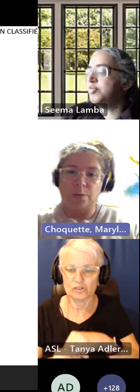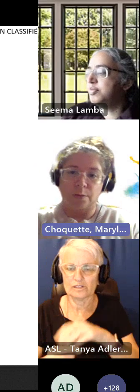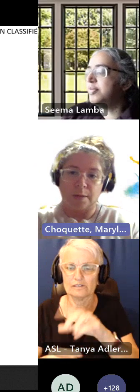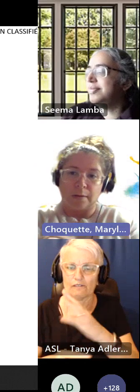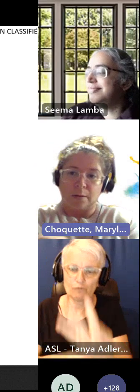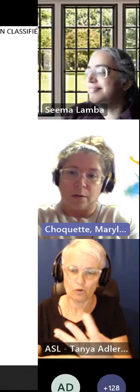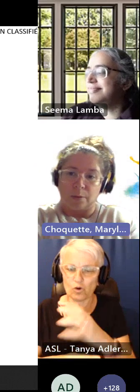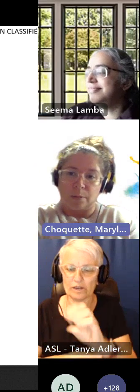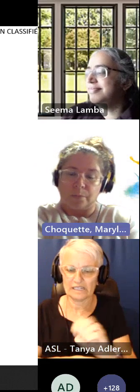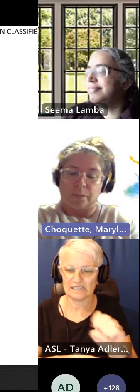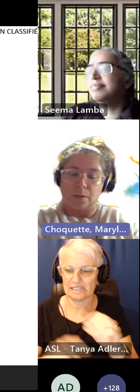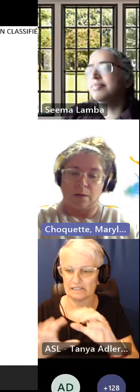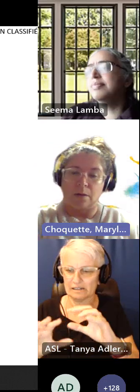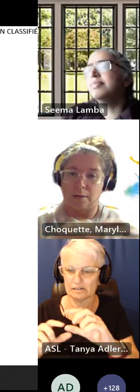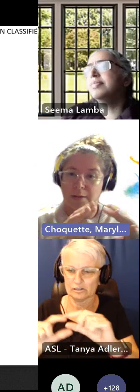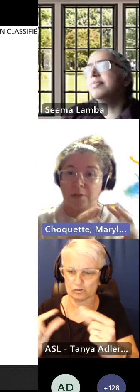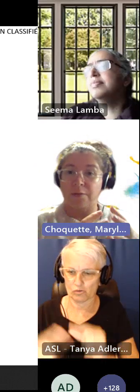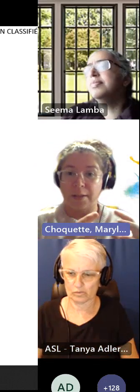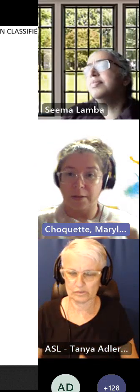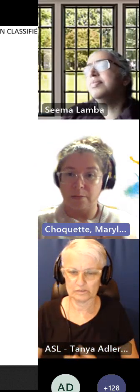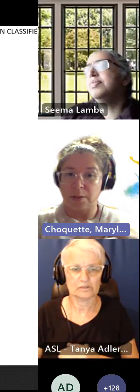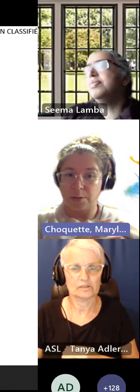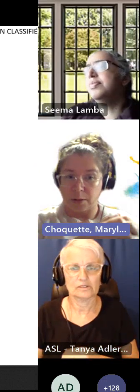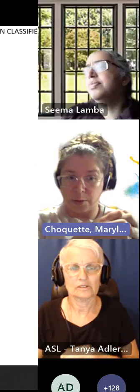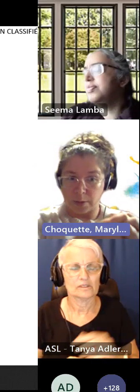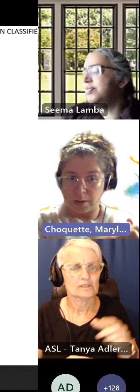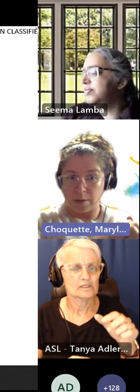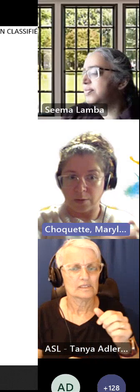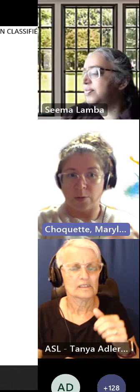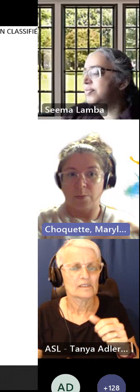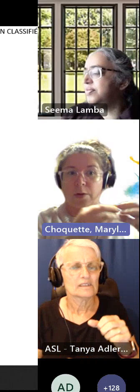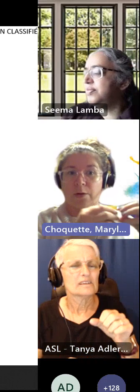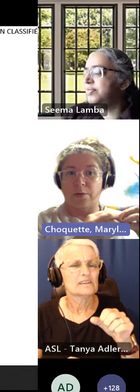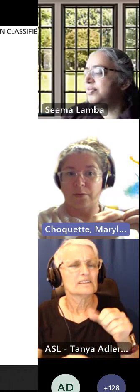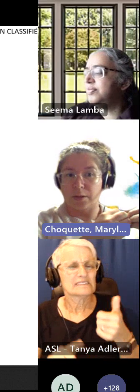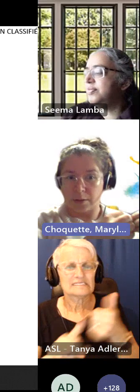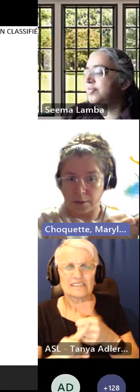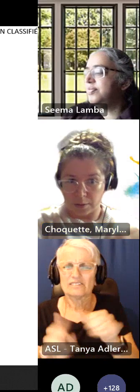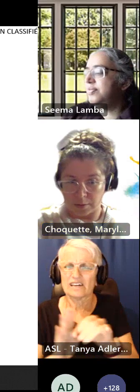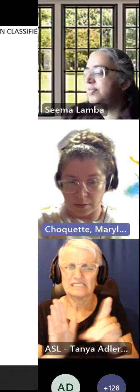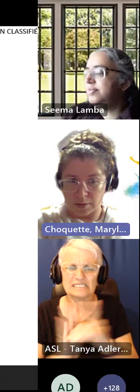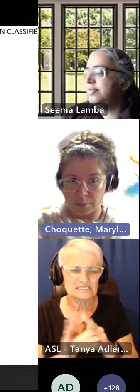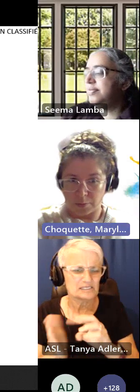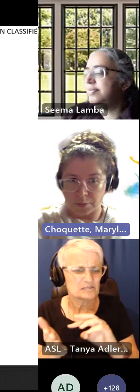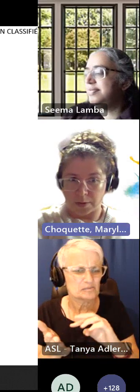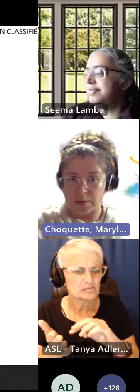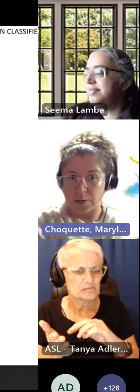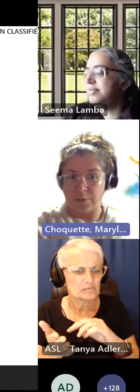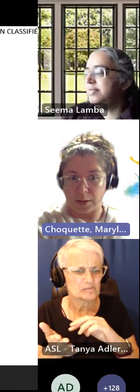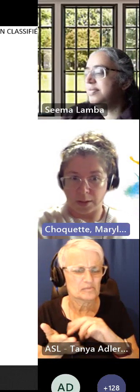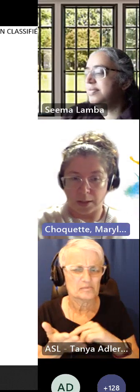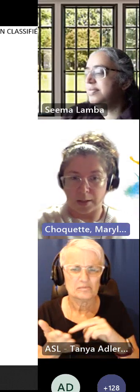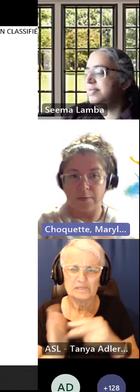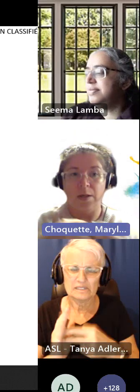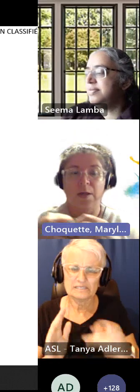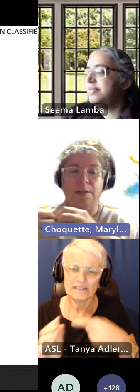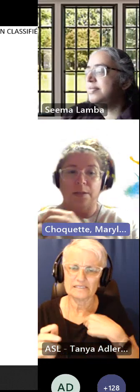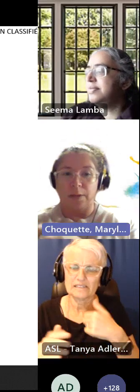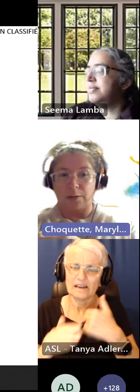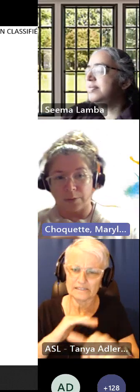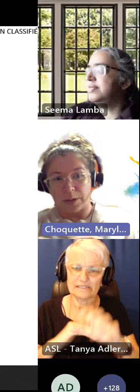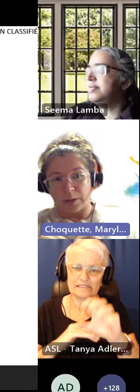compliment. For Suzanne, self-ID is really within the scope of the purposes of the EE